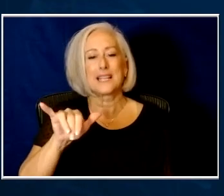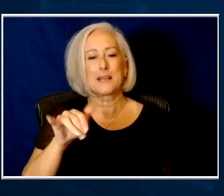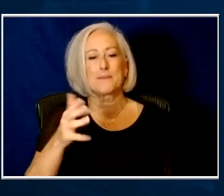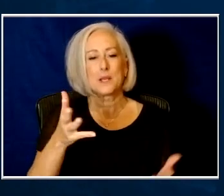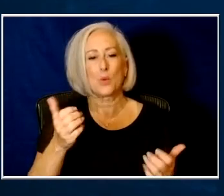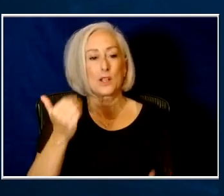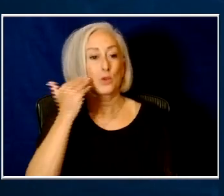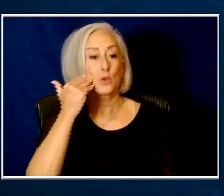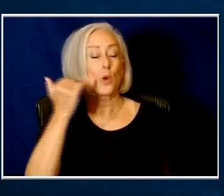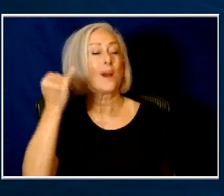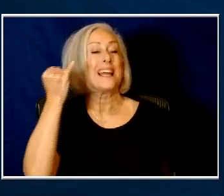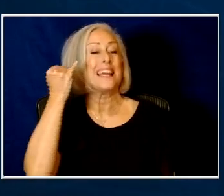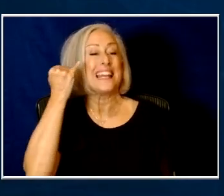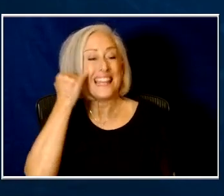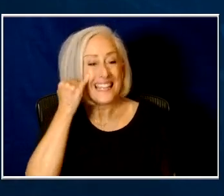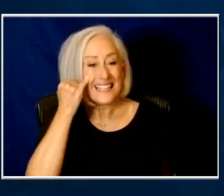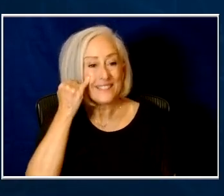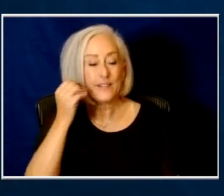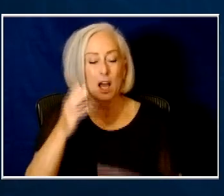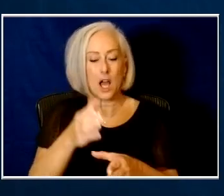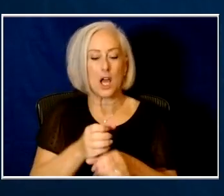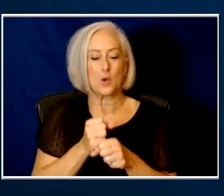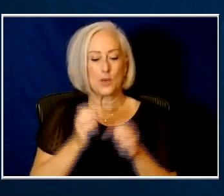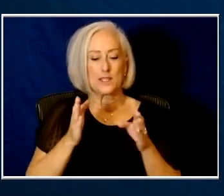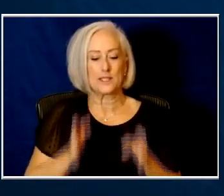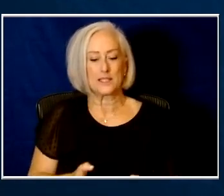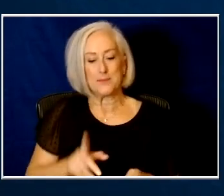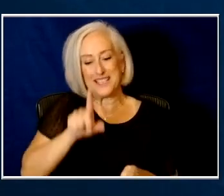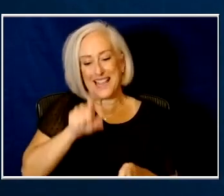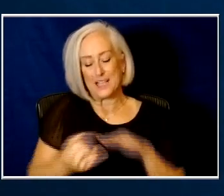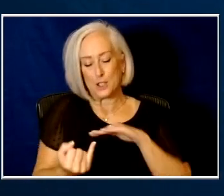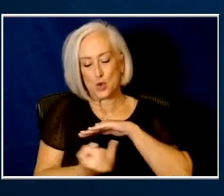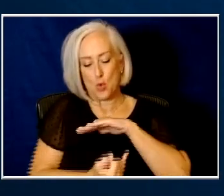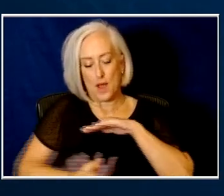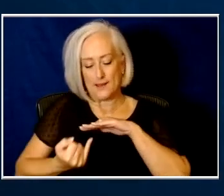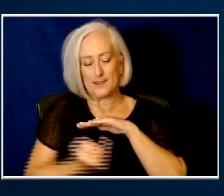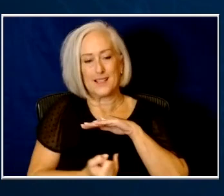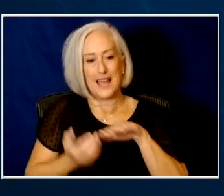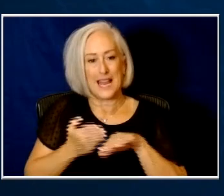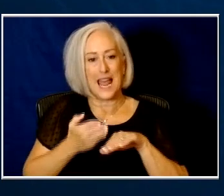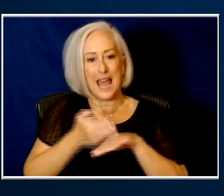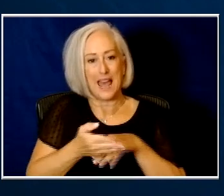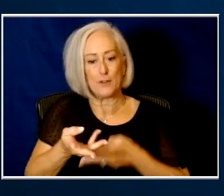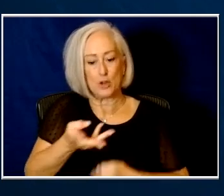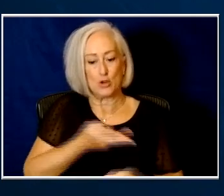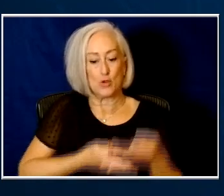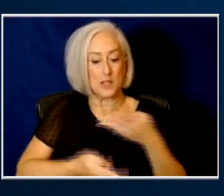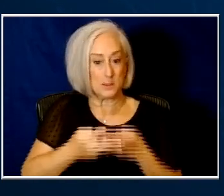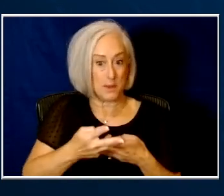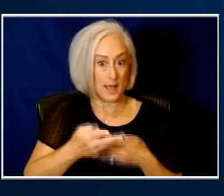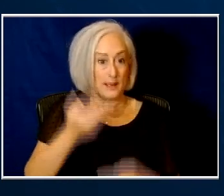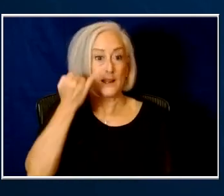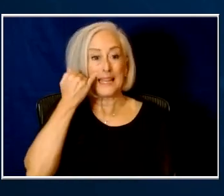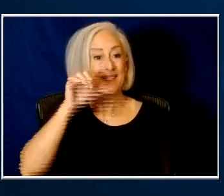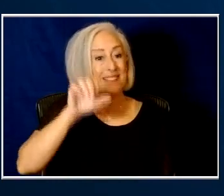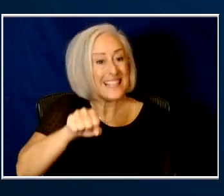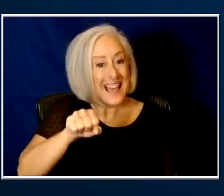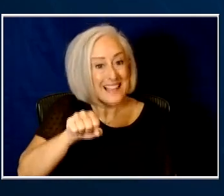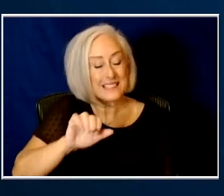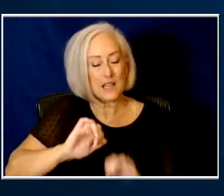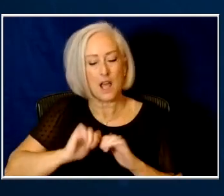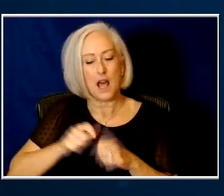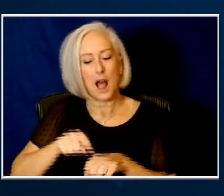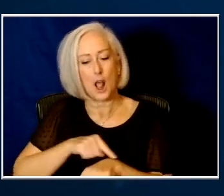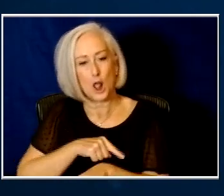recipient has to stay in isolation after the transplant, and if so, for how long? So it depends a lot on what